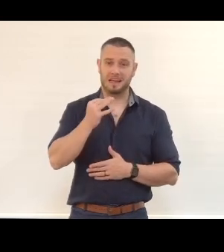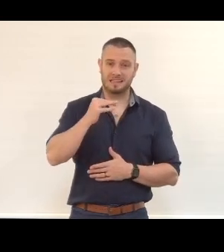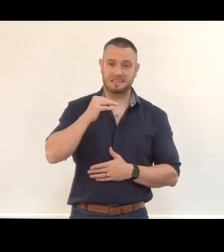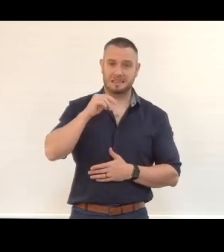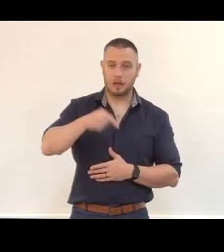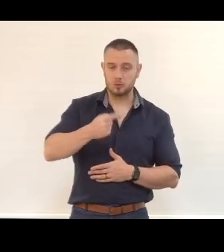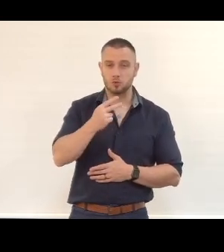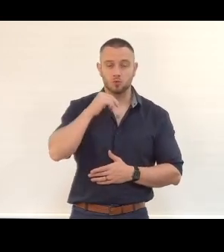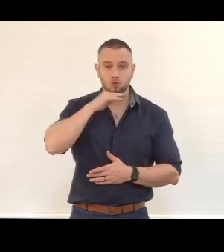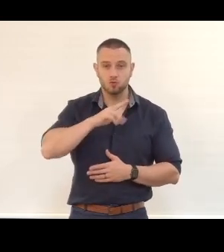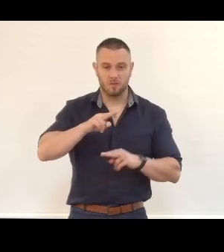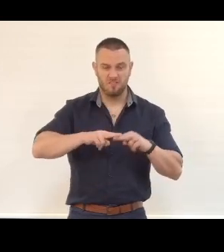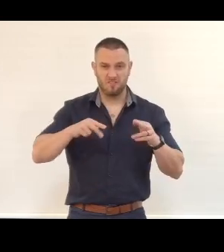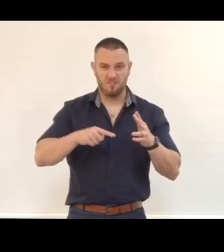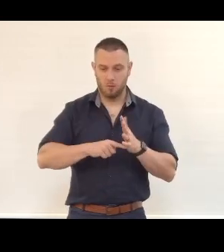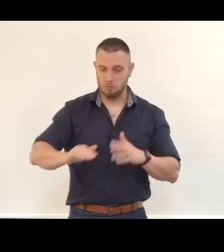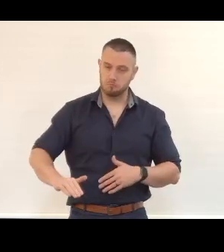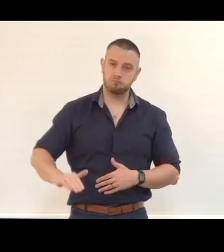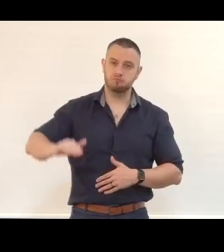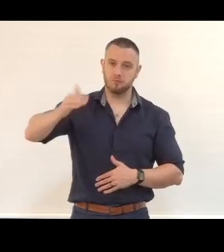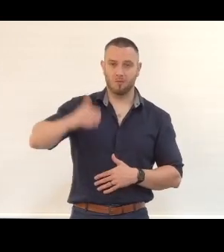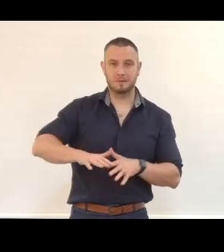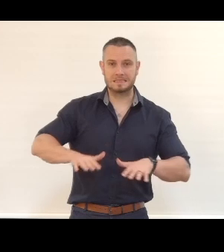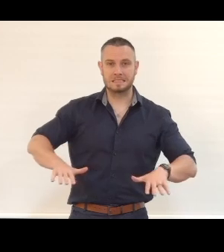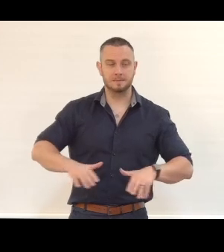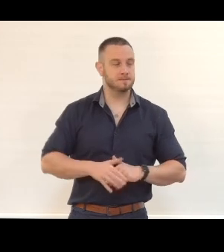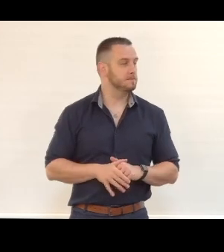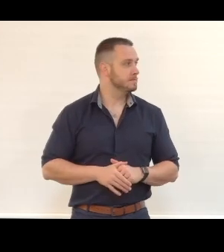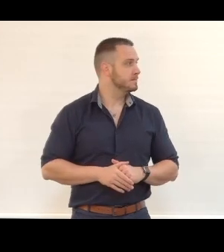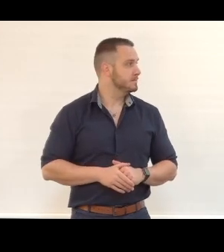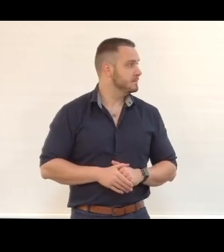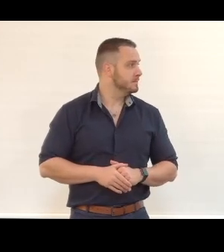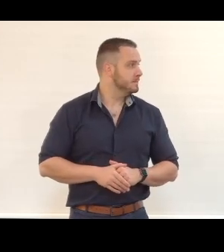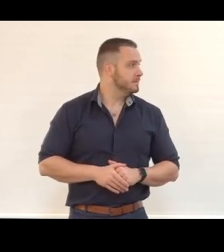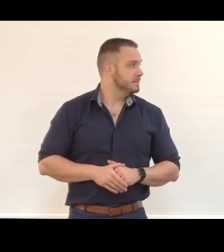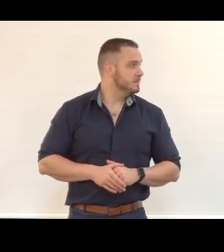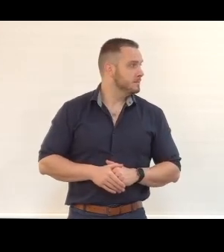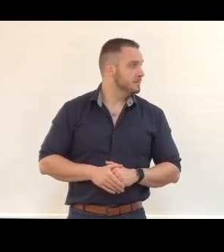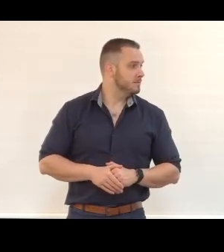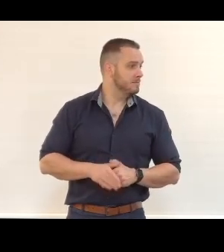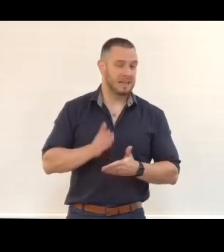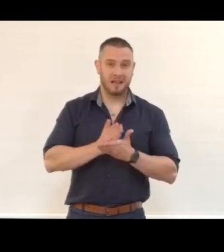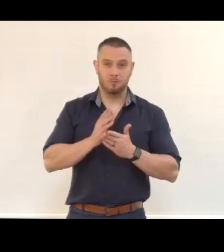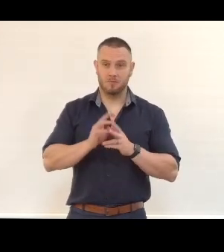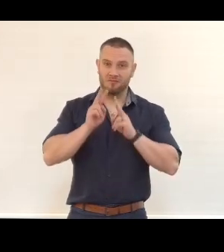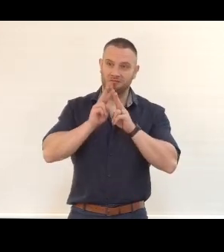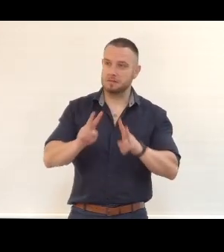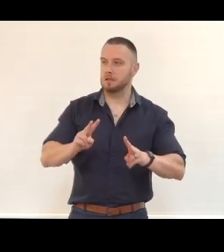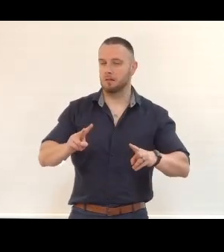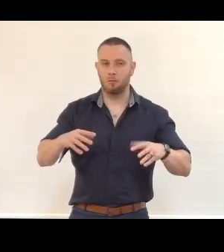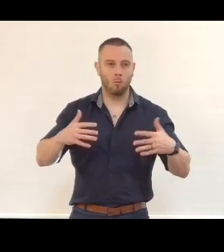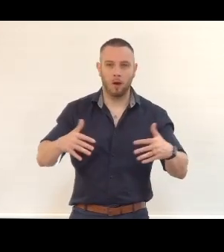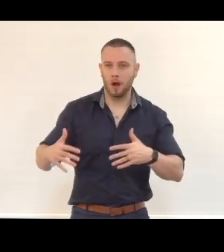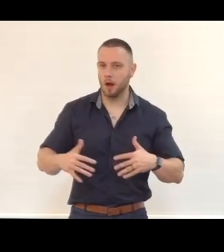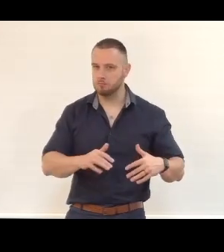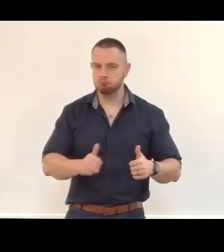8,200 feet, so about 2,500 meters above sea level. And it's more or less visually isolated from any town